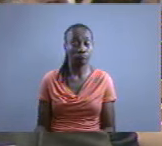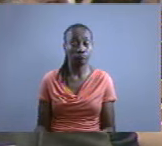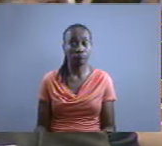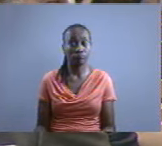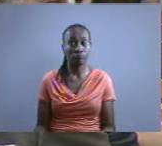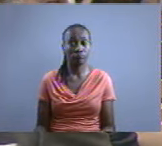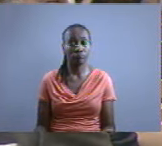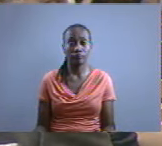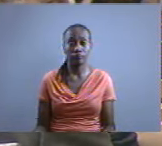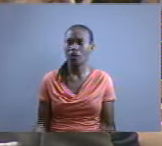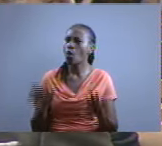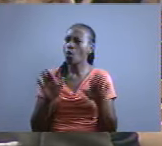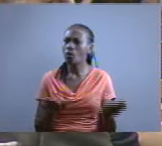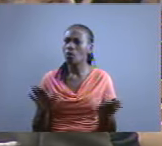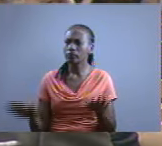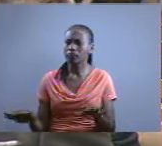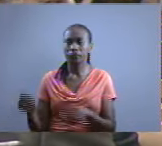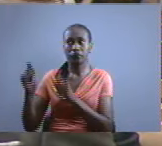Honourable members, order.